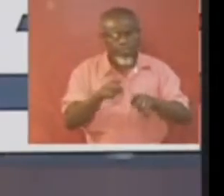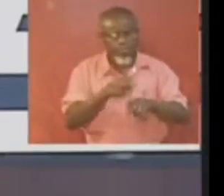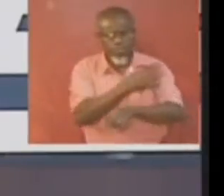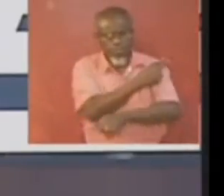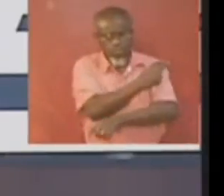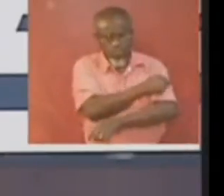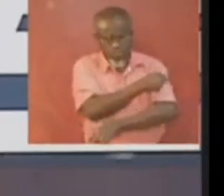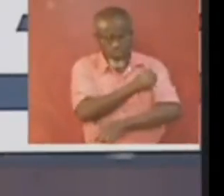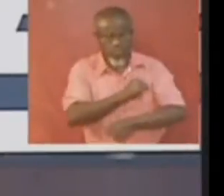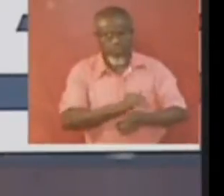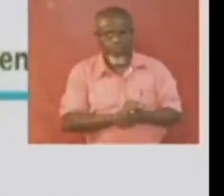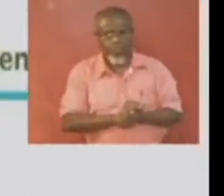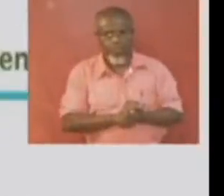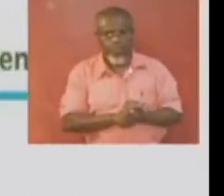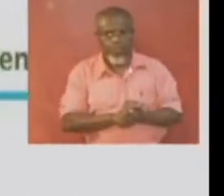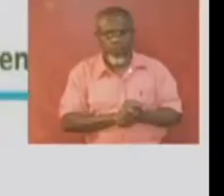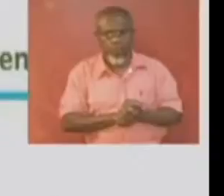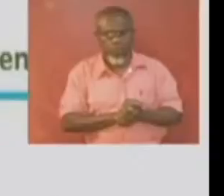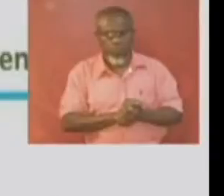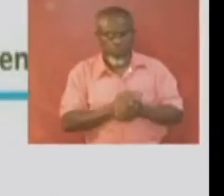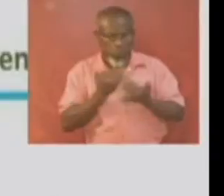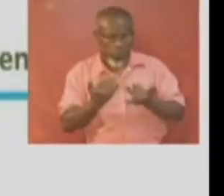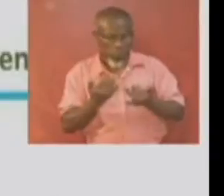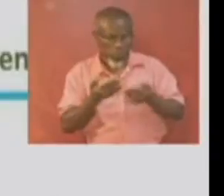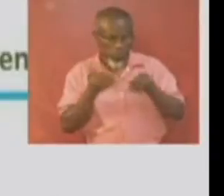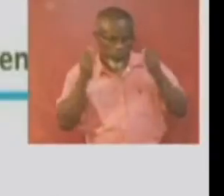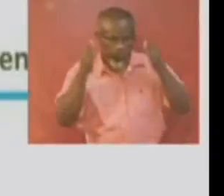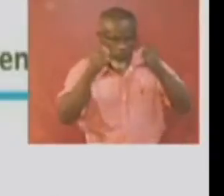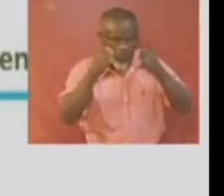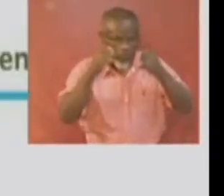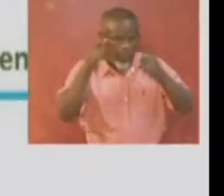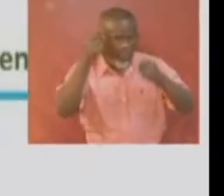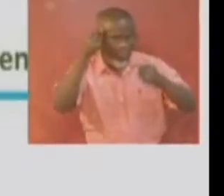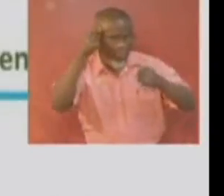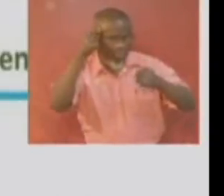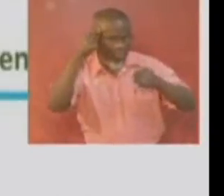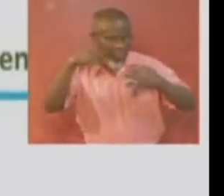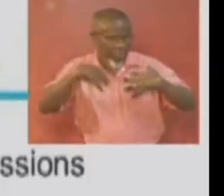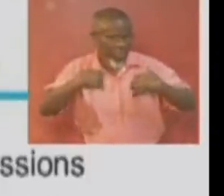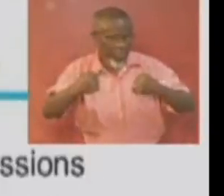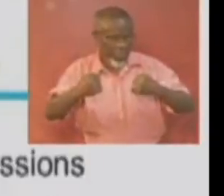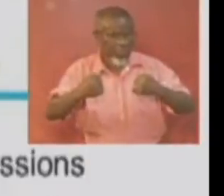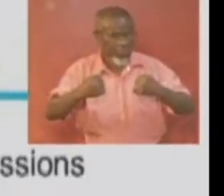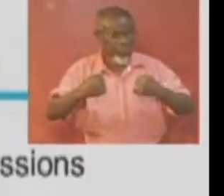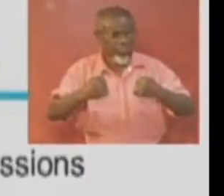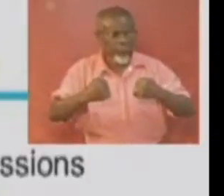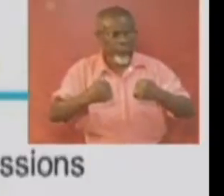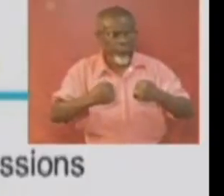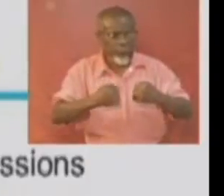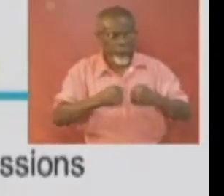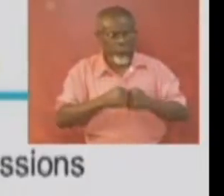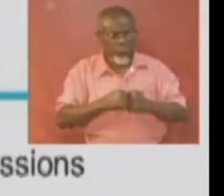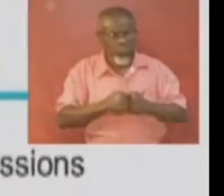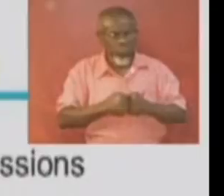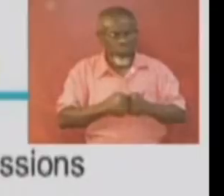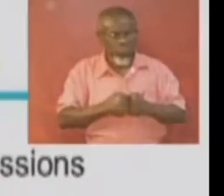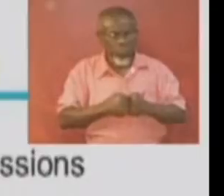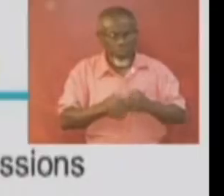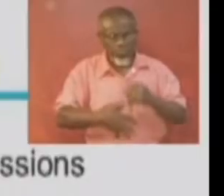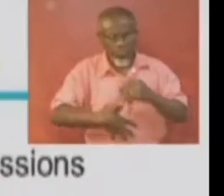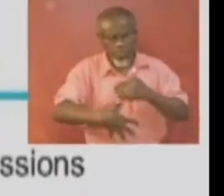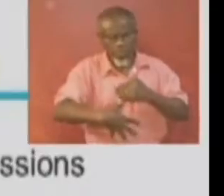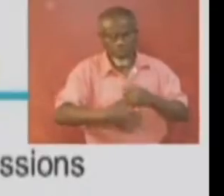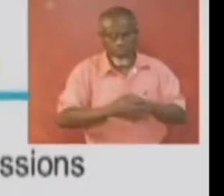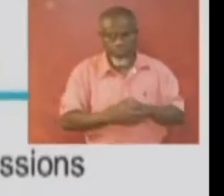This next slide deals with mental health issues and pregnancy. Slide 5. So 2 days